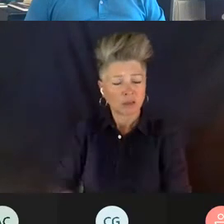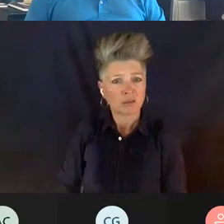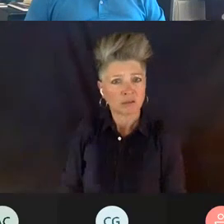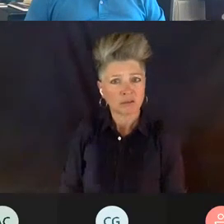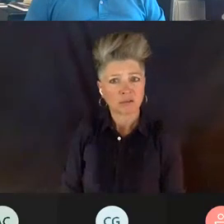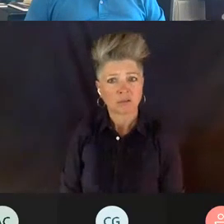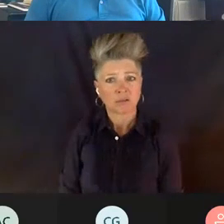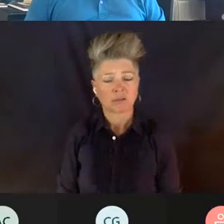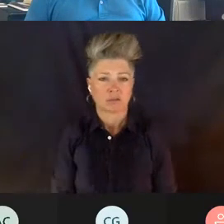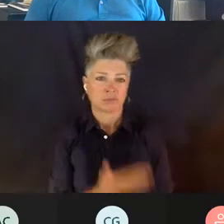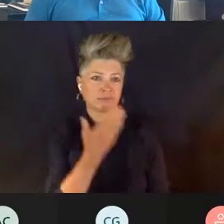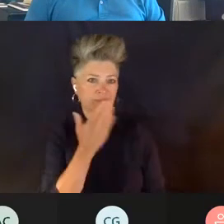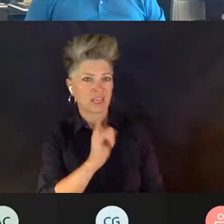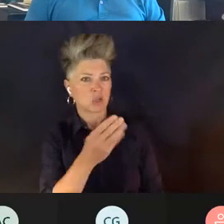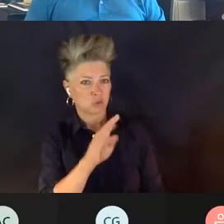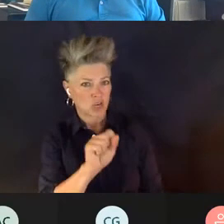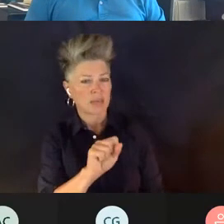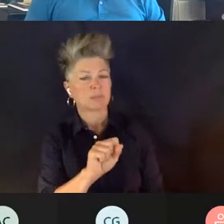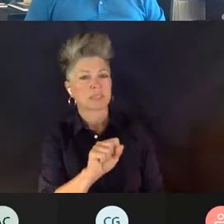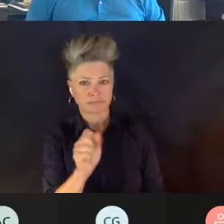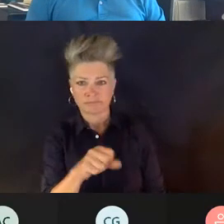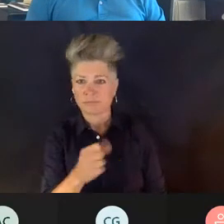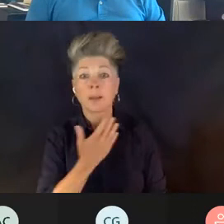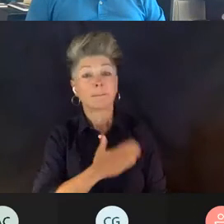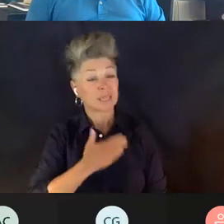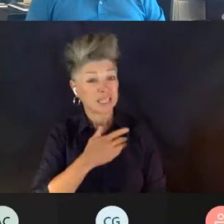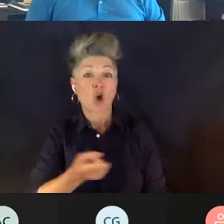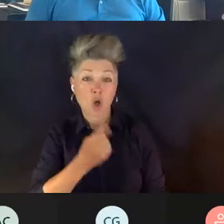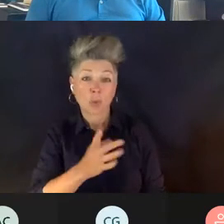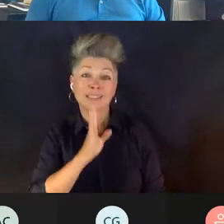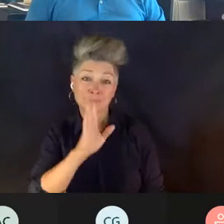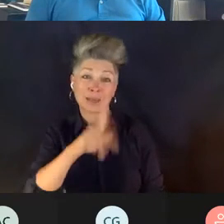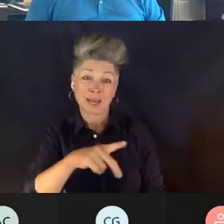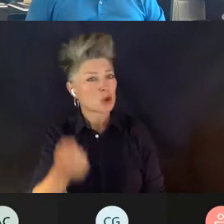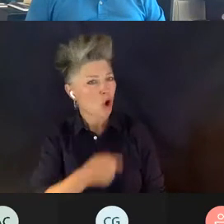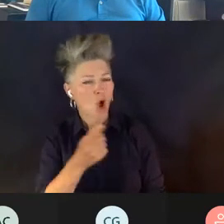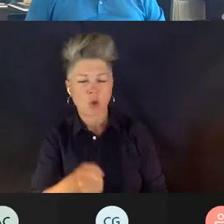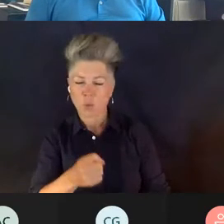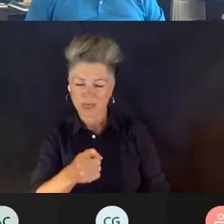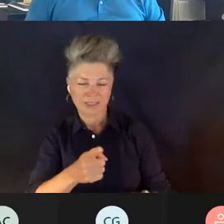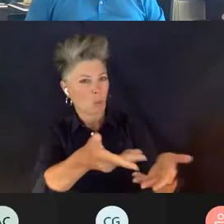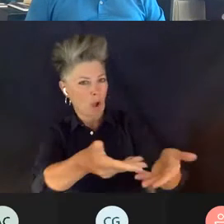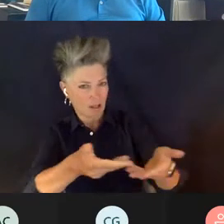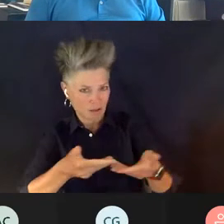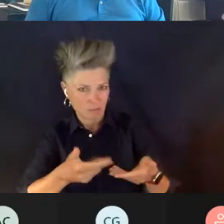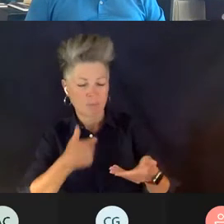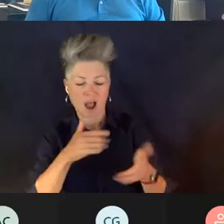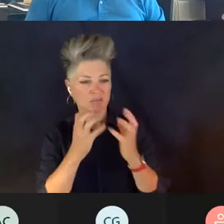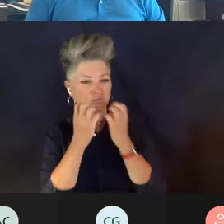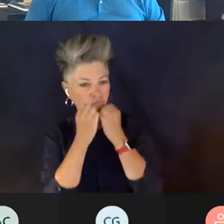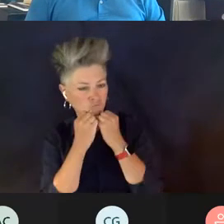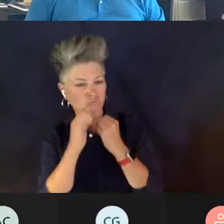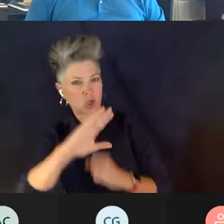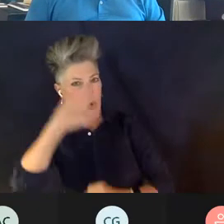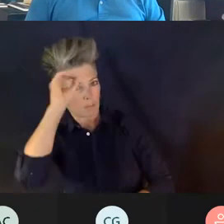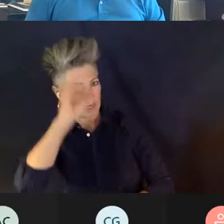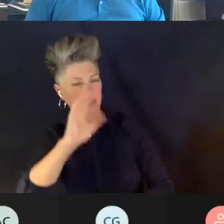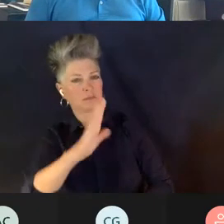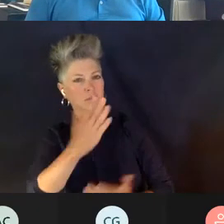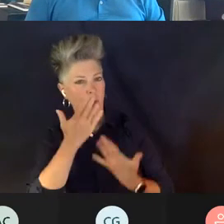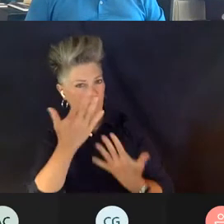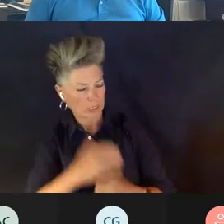Thank you, James. I think please always speak up. You're always welcome to. I always value your opinion and your voice. Yeah,